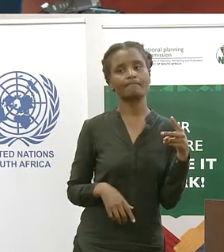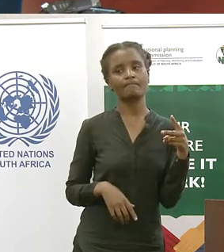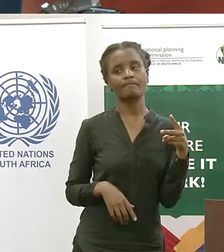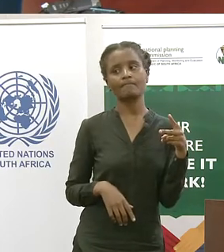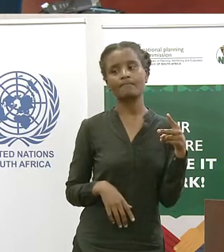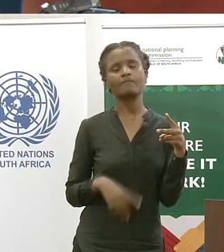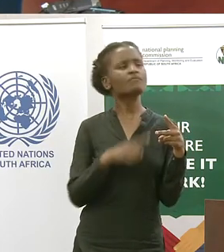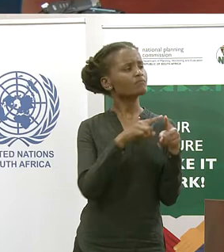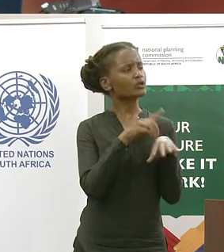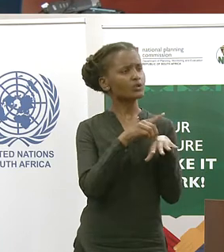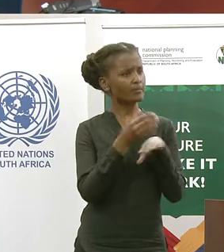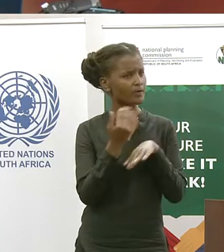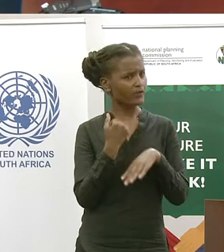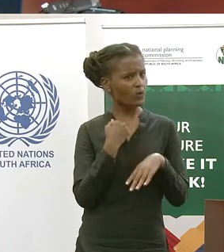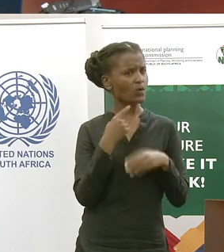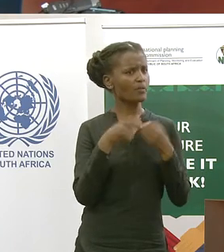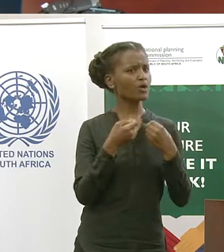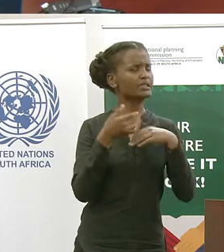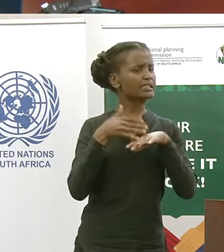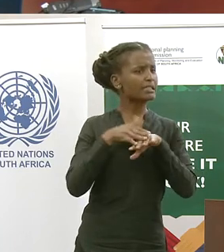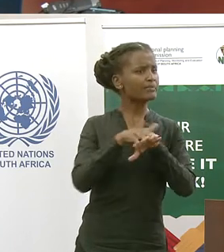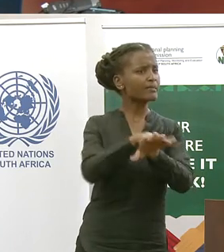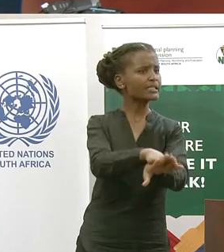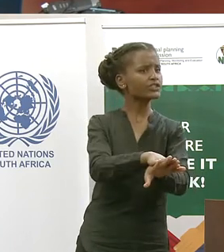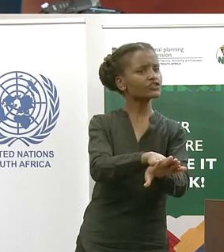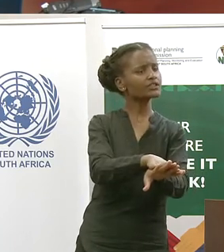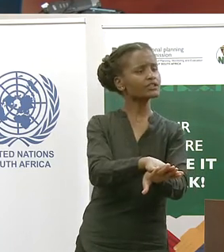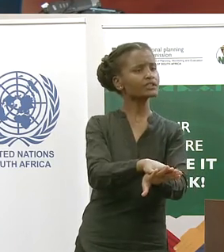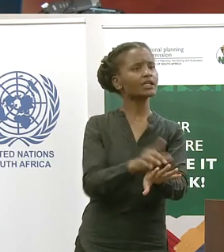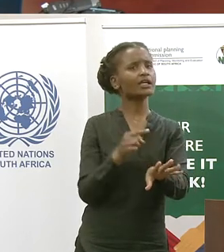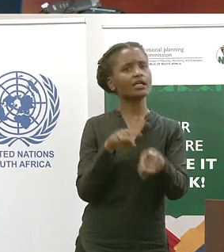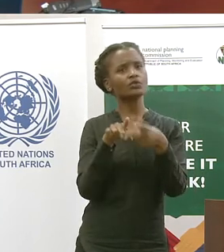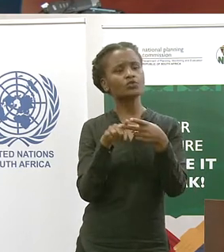of implementation and also touch on institutions.